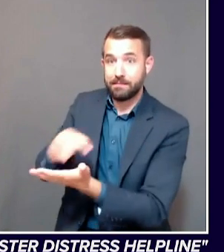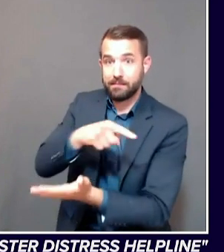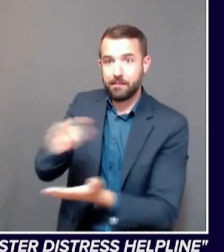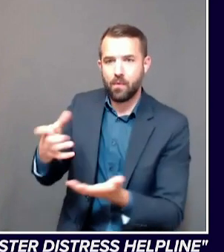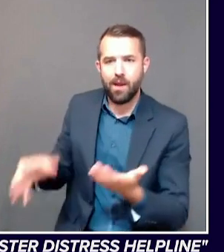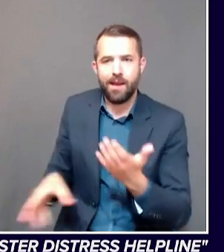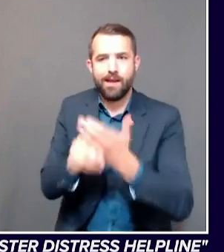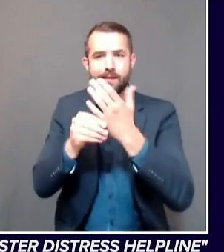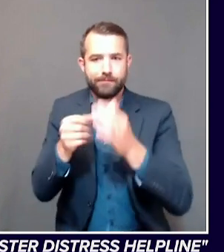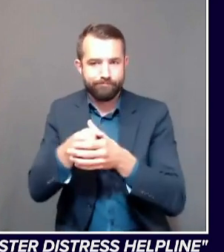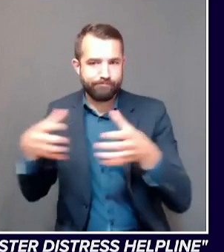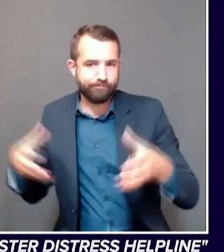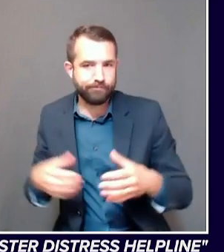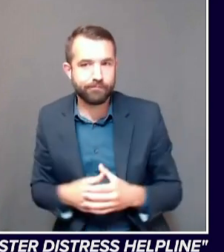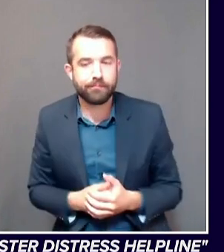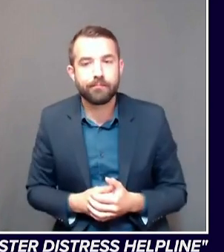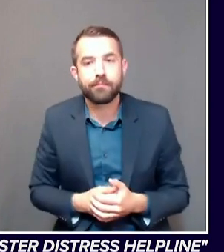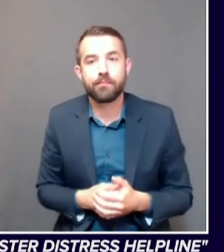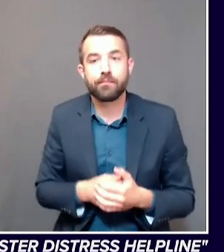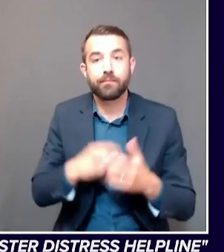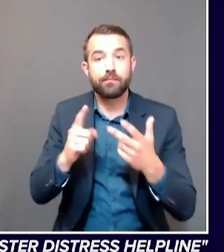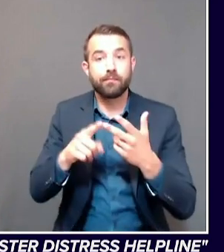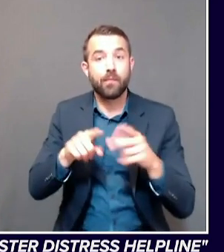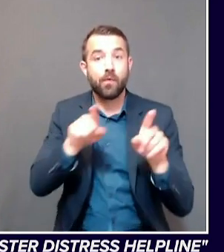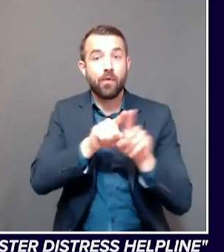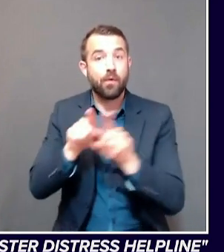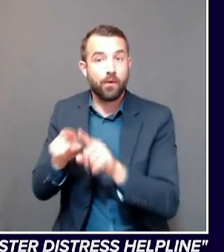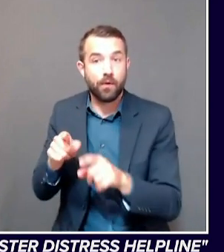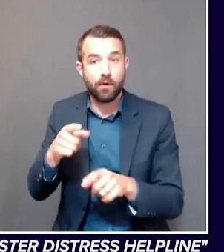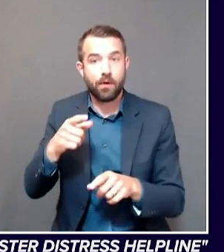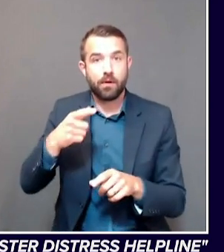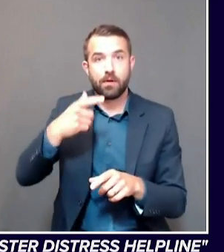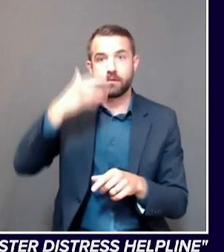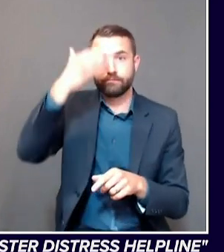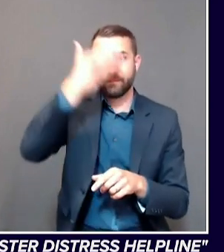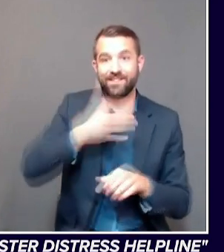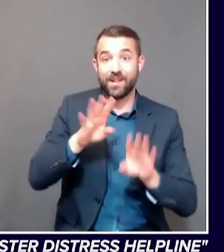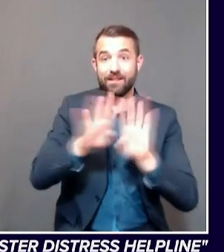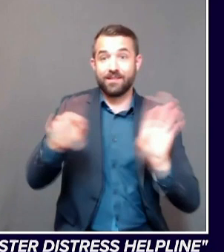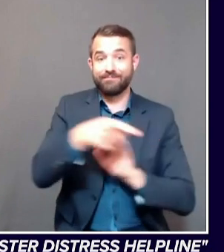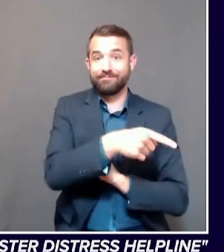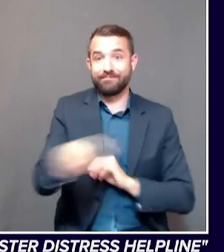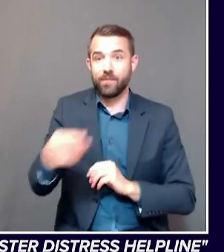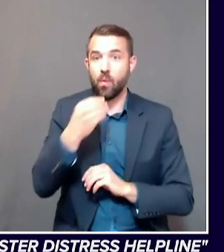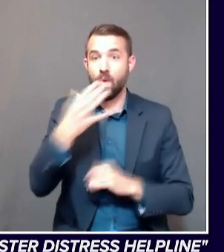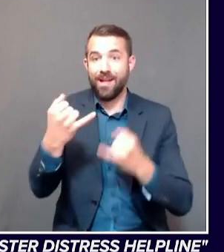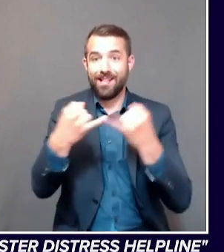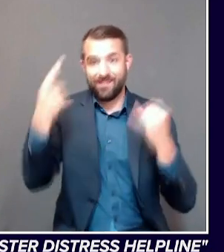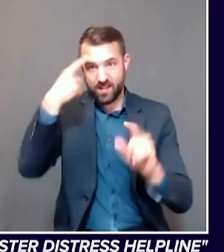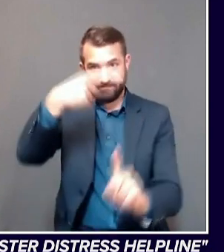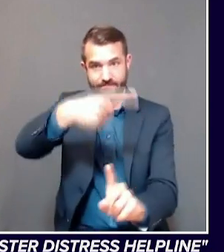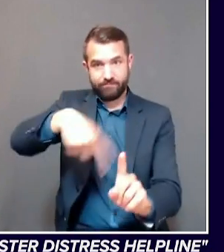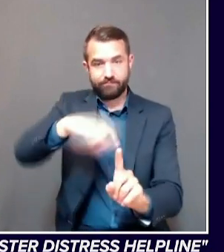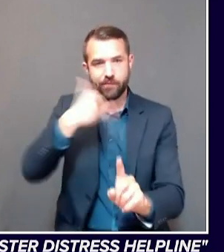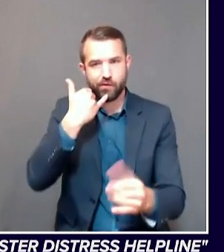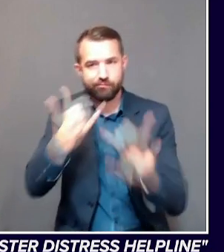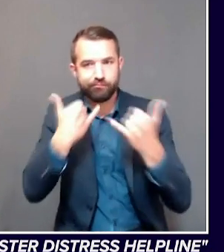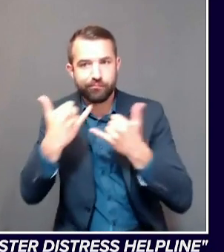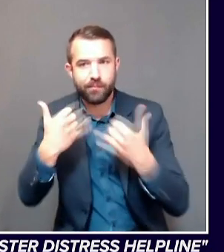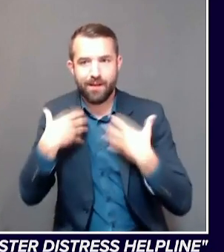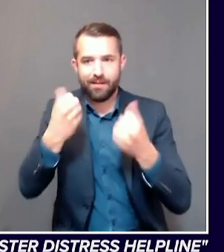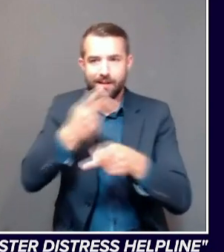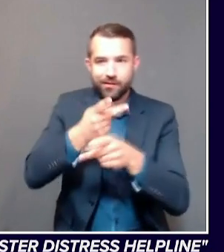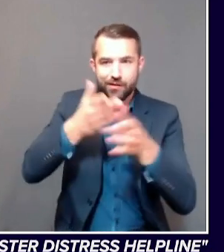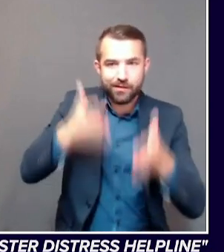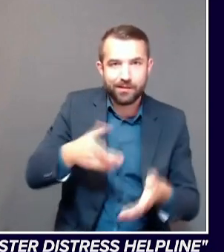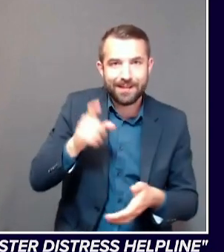Third, we are increasing support for the Maine Frontline Warm Line for first responders and healthcare workers. We also will expand support